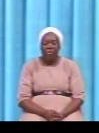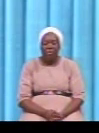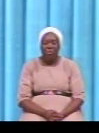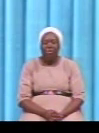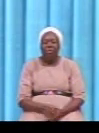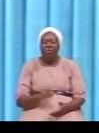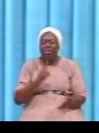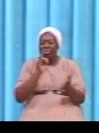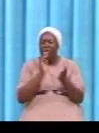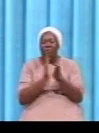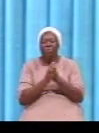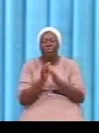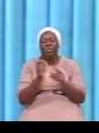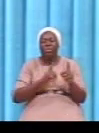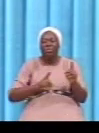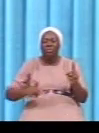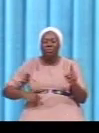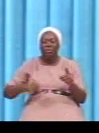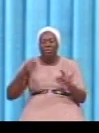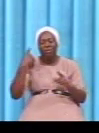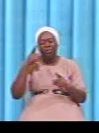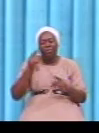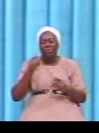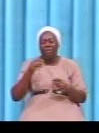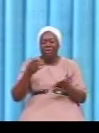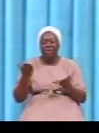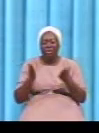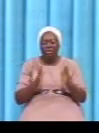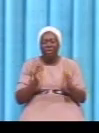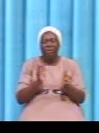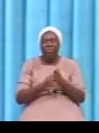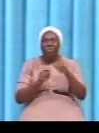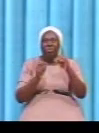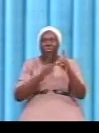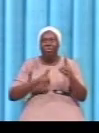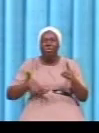Let's praise him for his servant that he's using.